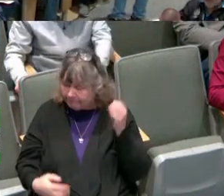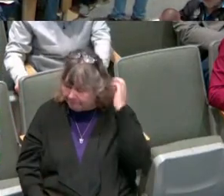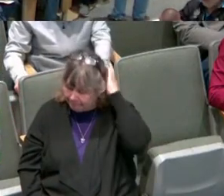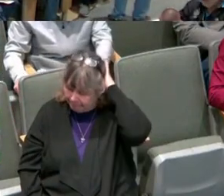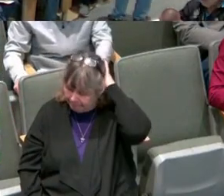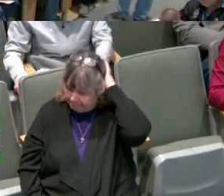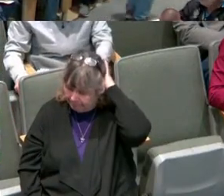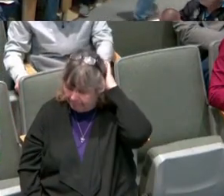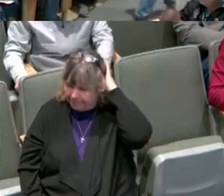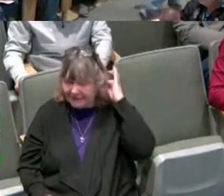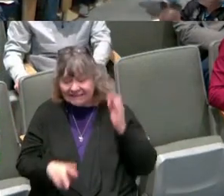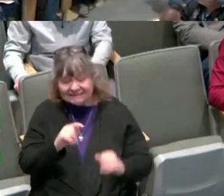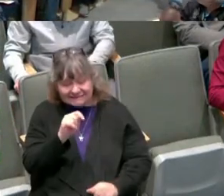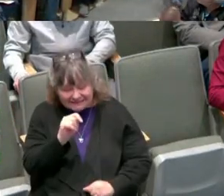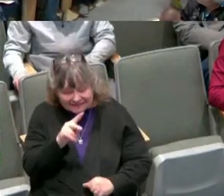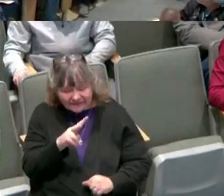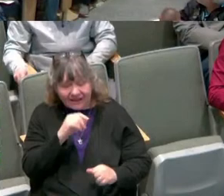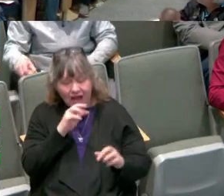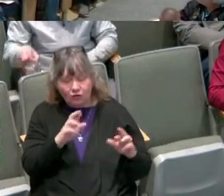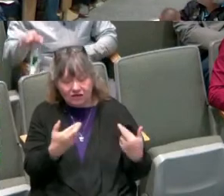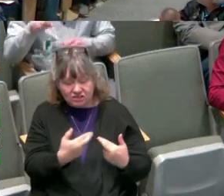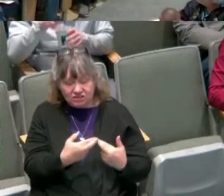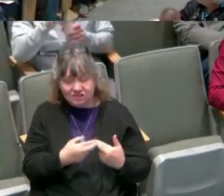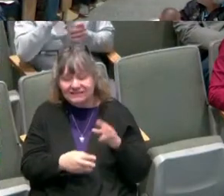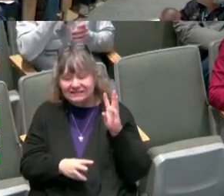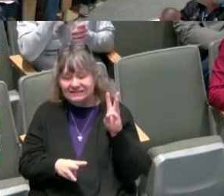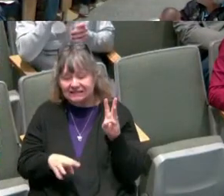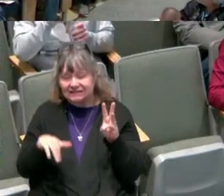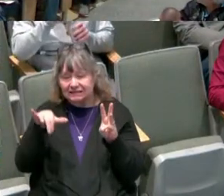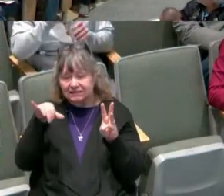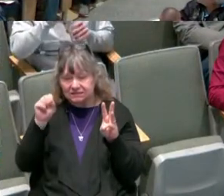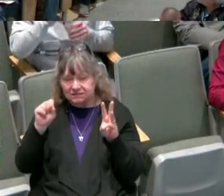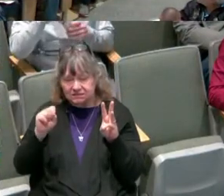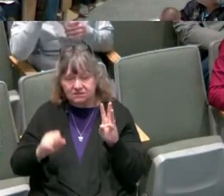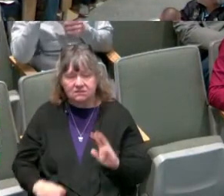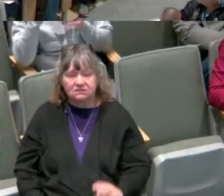yes TV and registration six yes